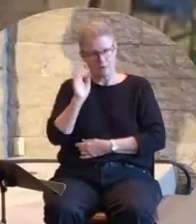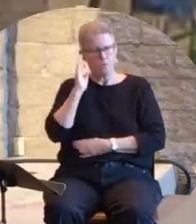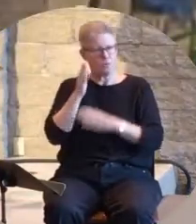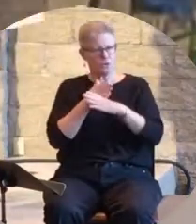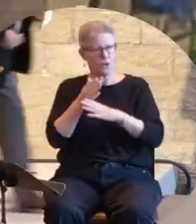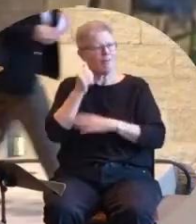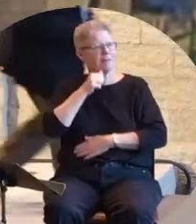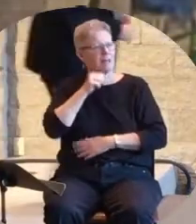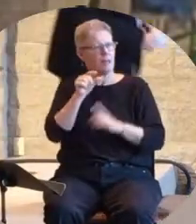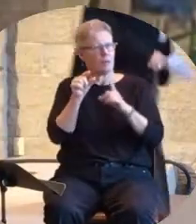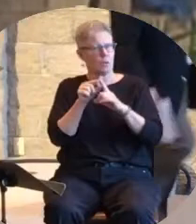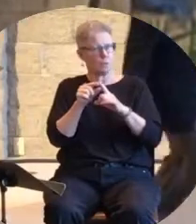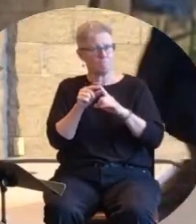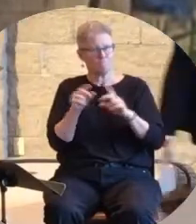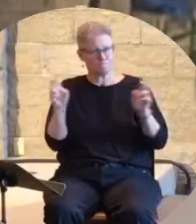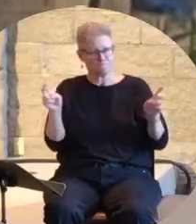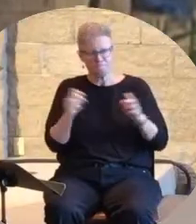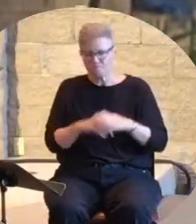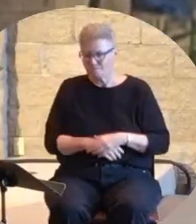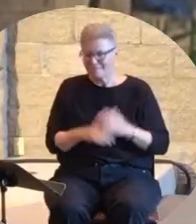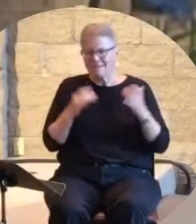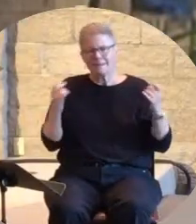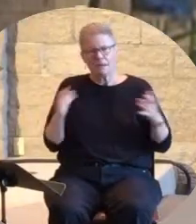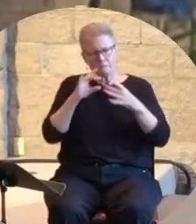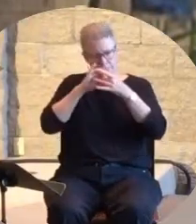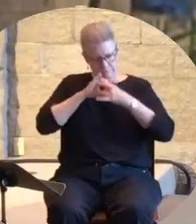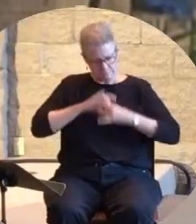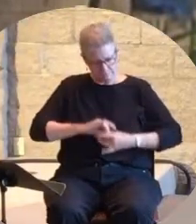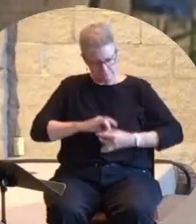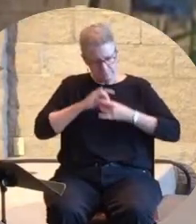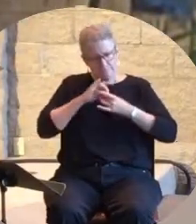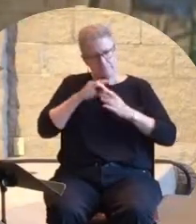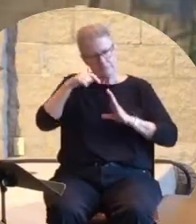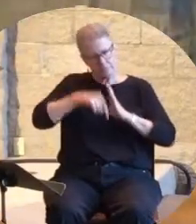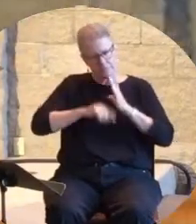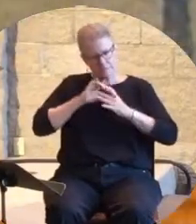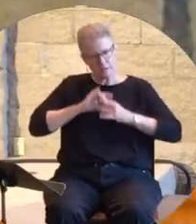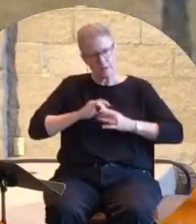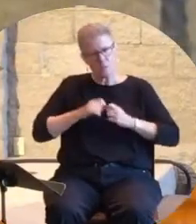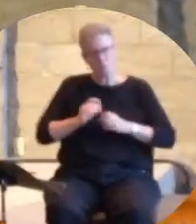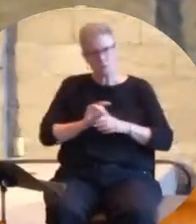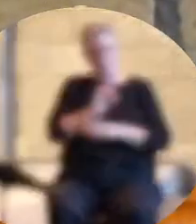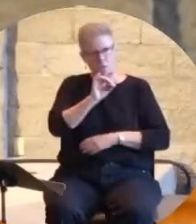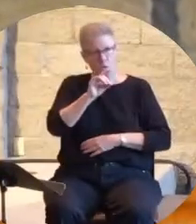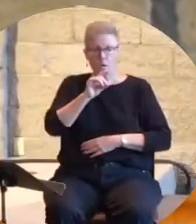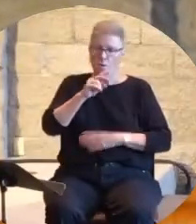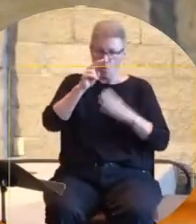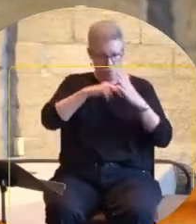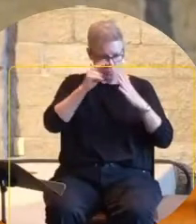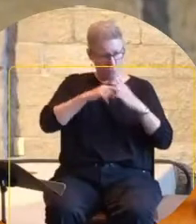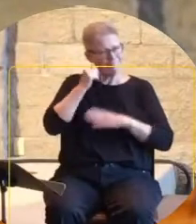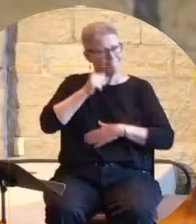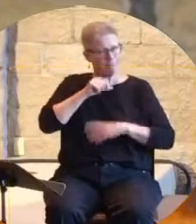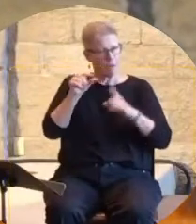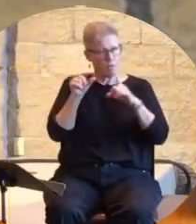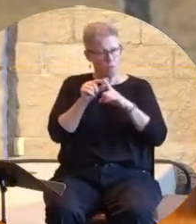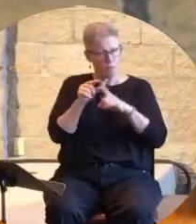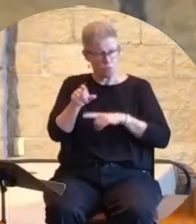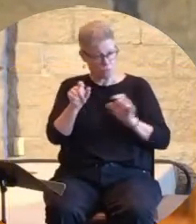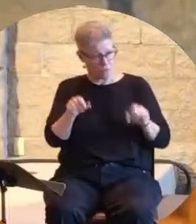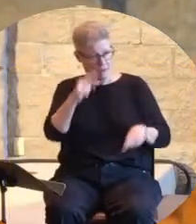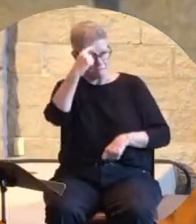We now move deeper into spirit with the reading of the daily word. You are invited to mentally add your